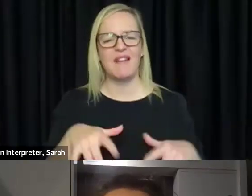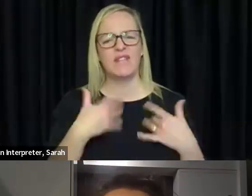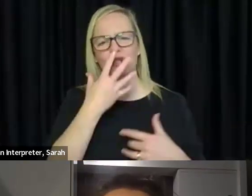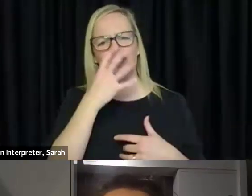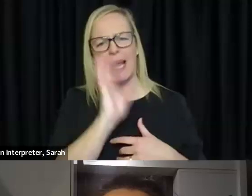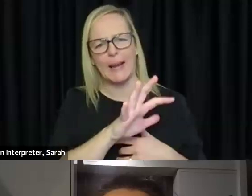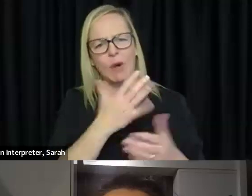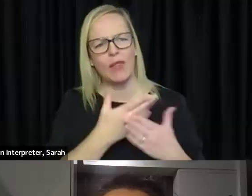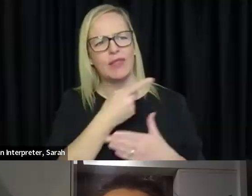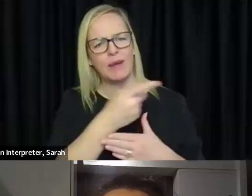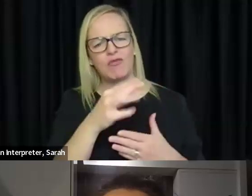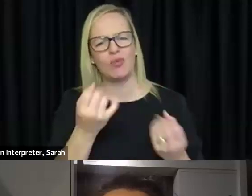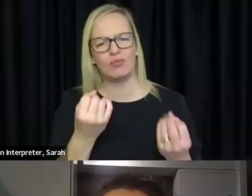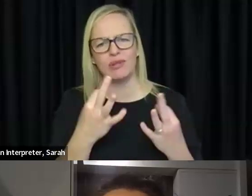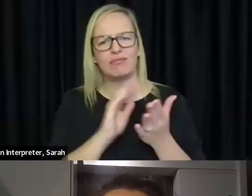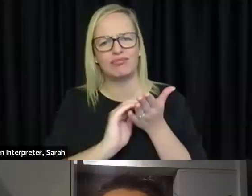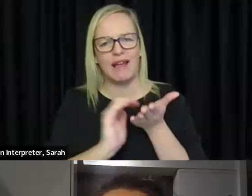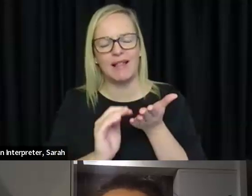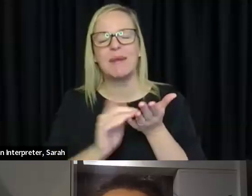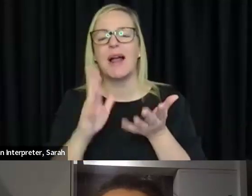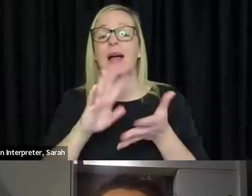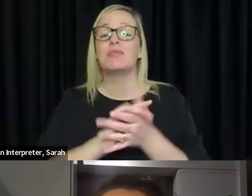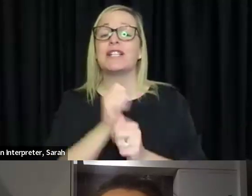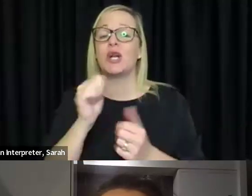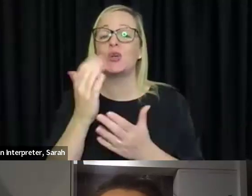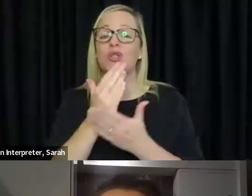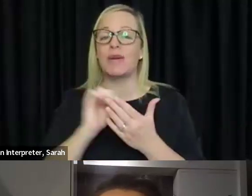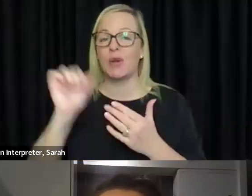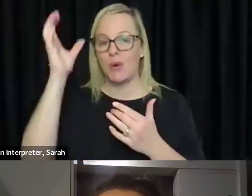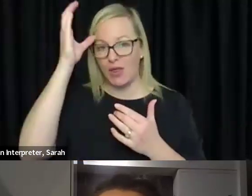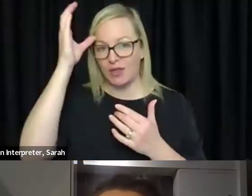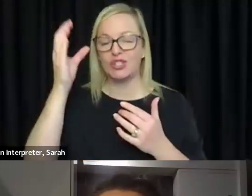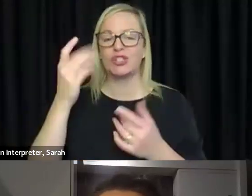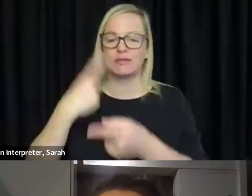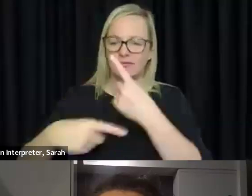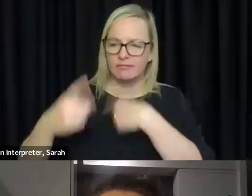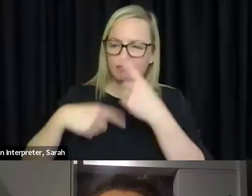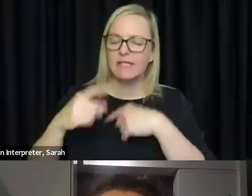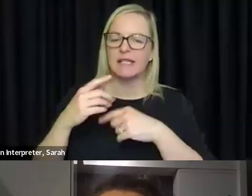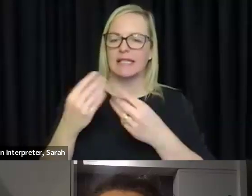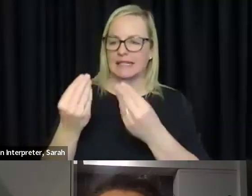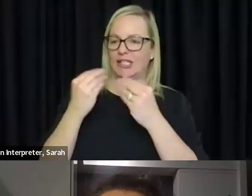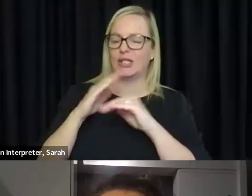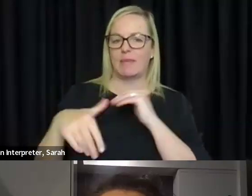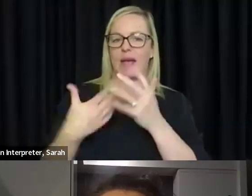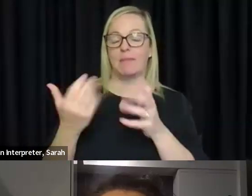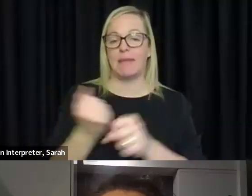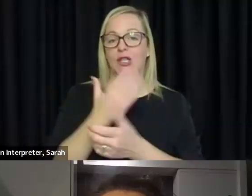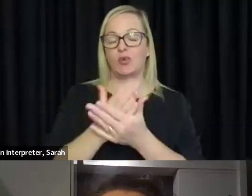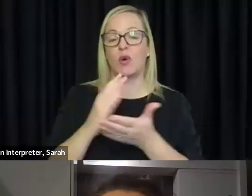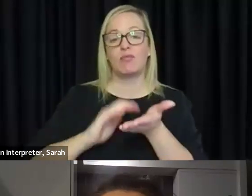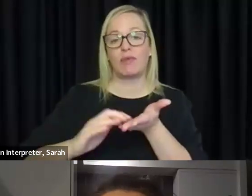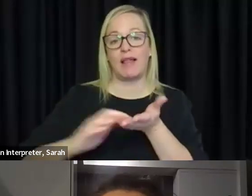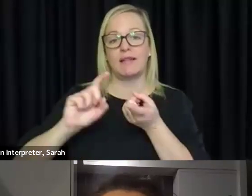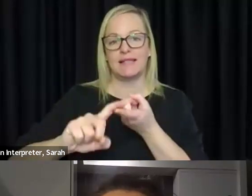A shame. But I appreciate you sharing your knowledge and telling us the importance of keeping Braille alive. We